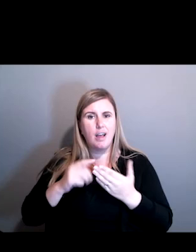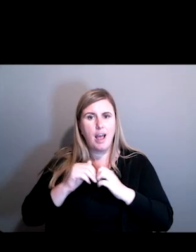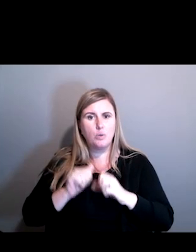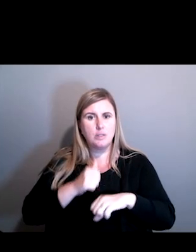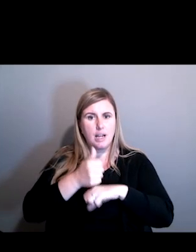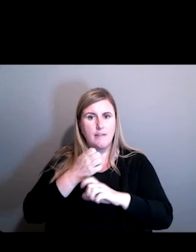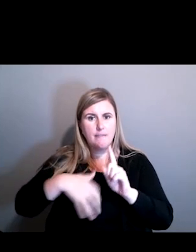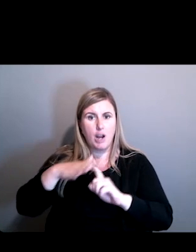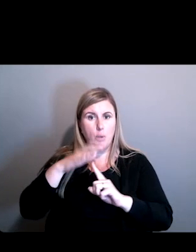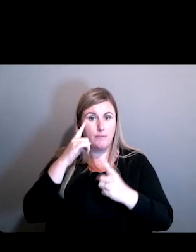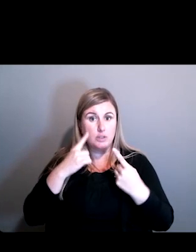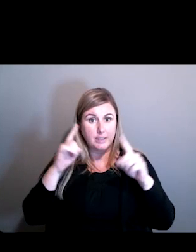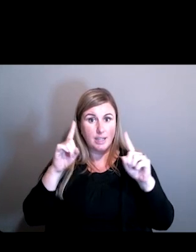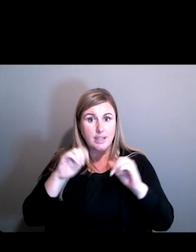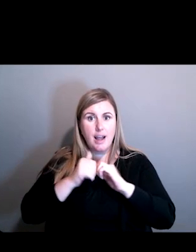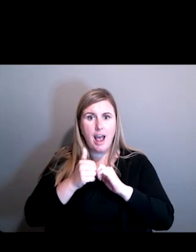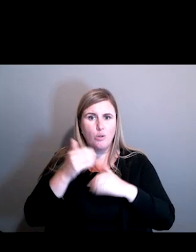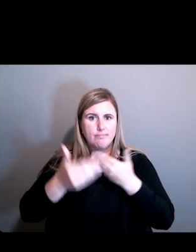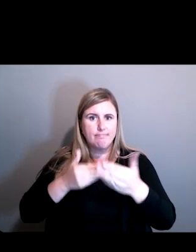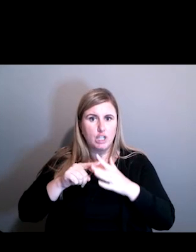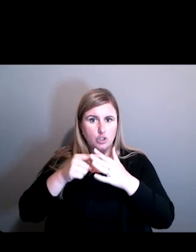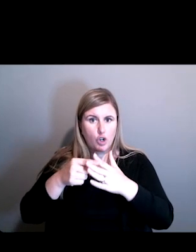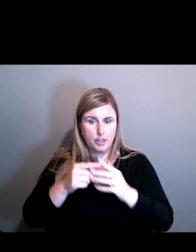up the environment for success and how to get started.